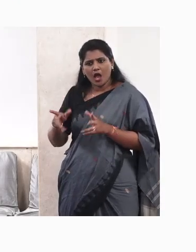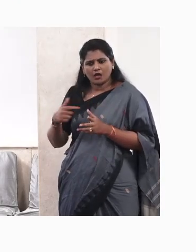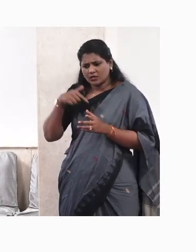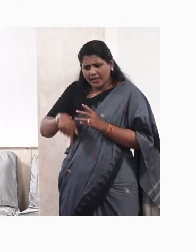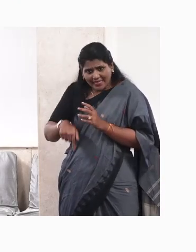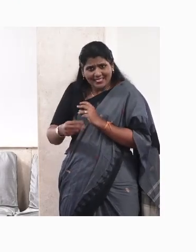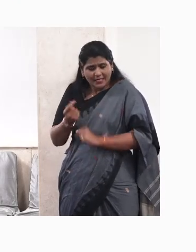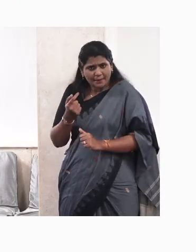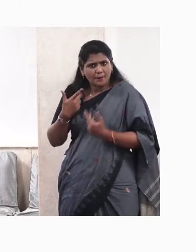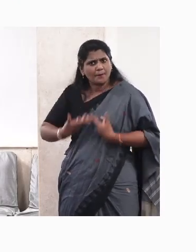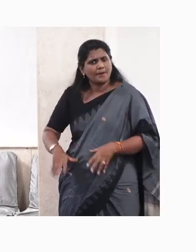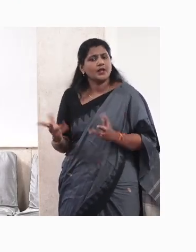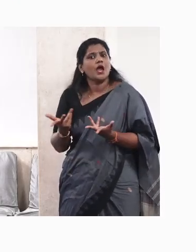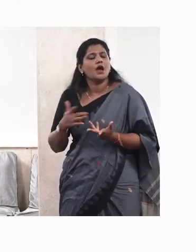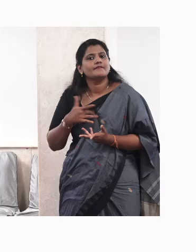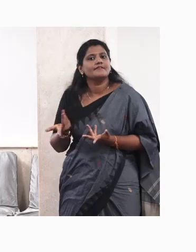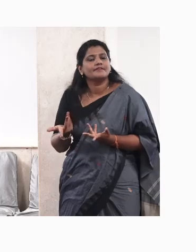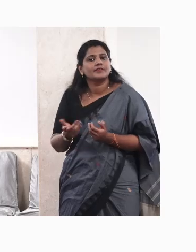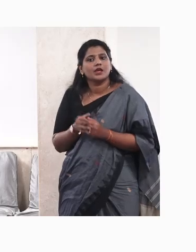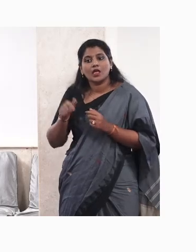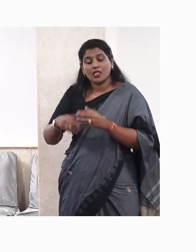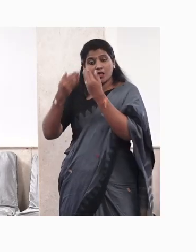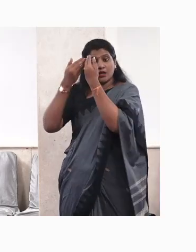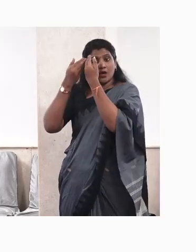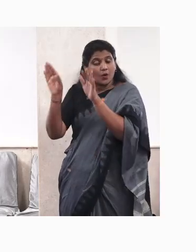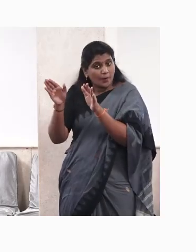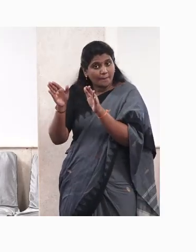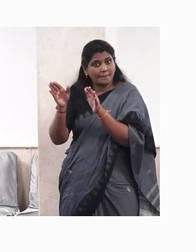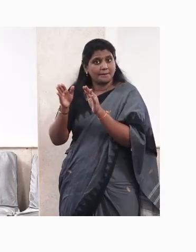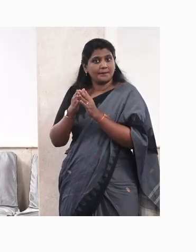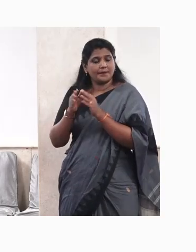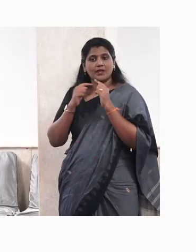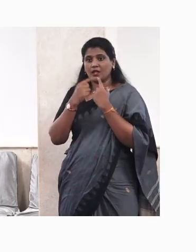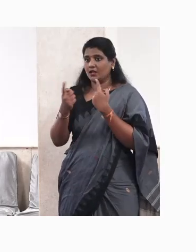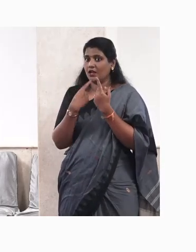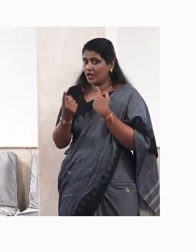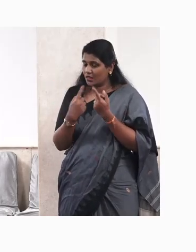at this moment? That opens up a lot of dialogues and a lot of,